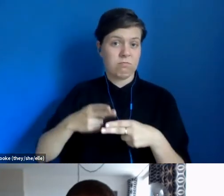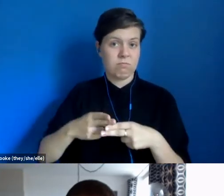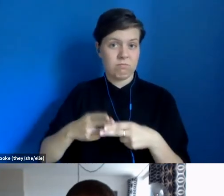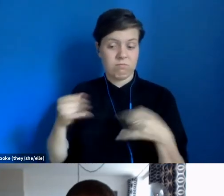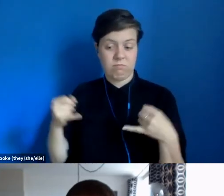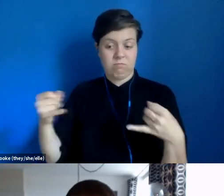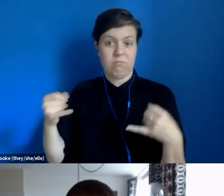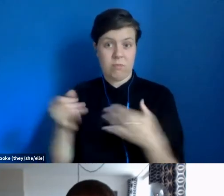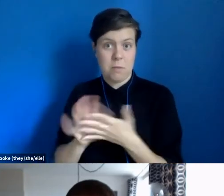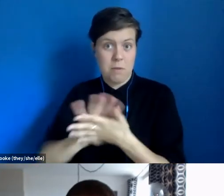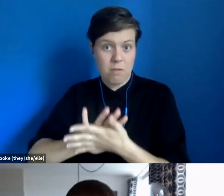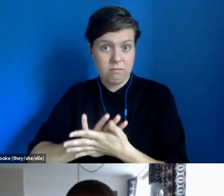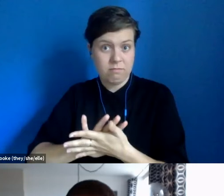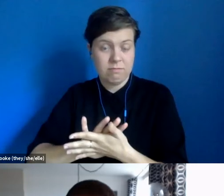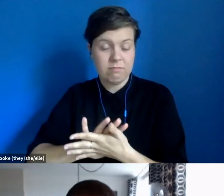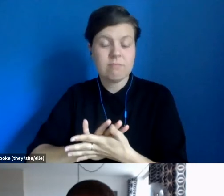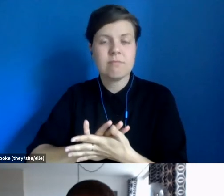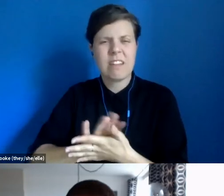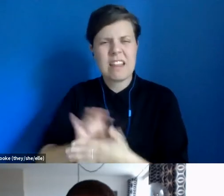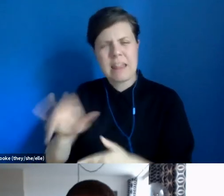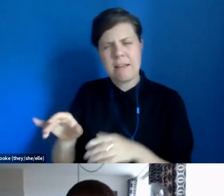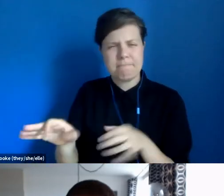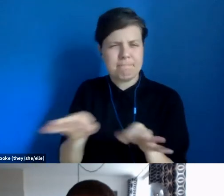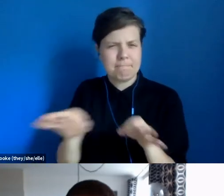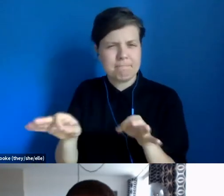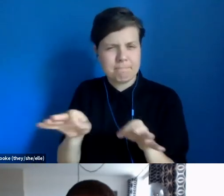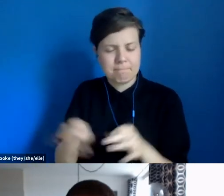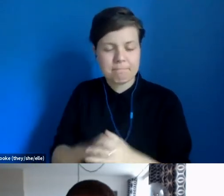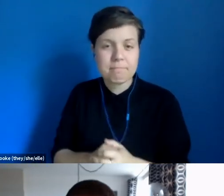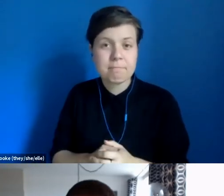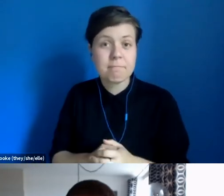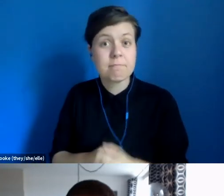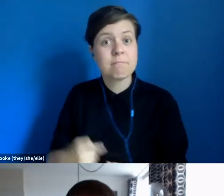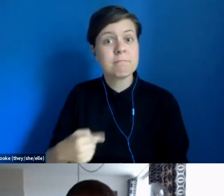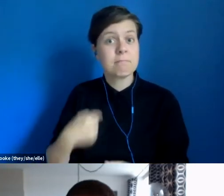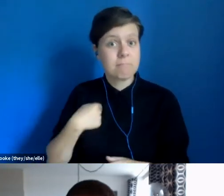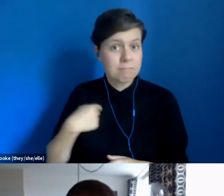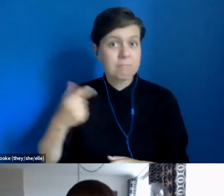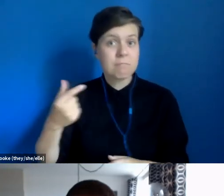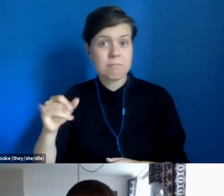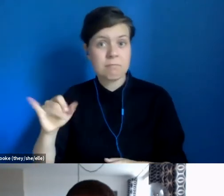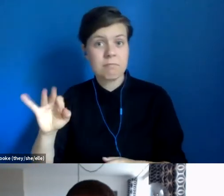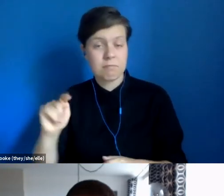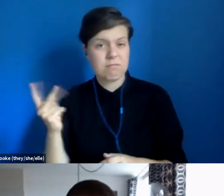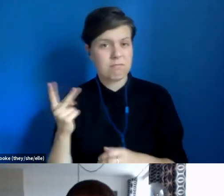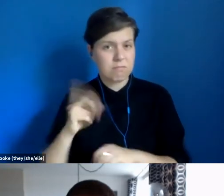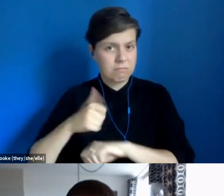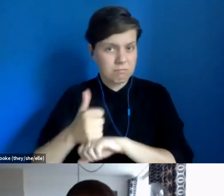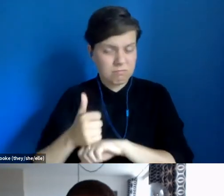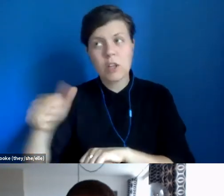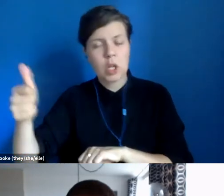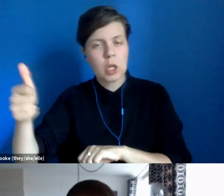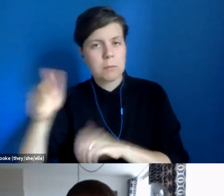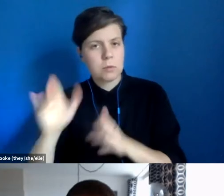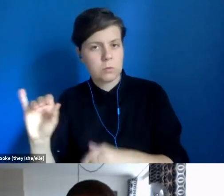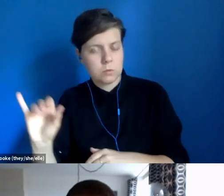so as Gift mentioned, we founded this. It's a relatively new disabled community-led not-for-profit organization.